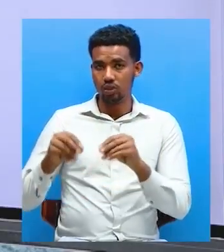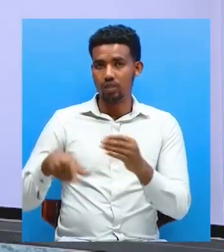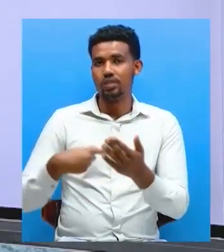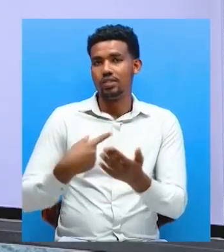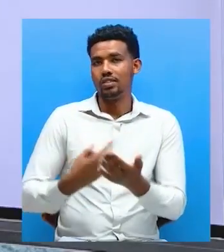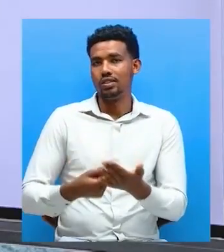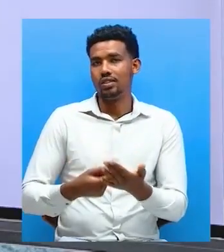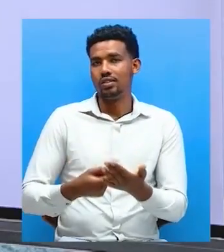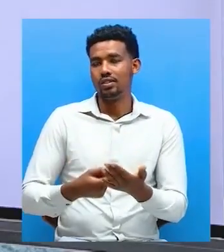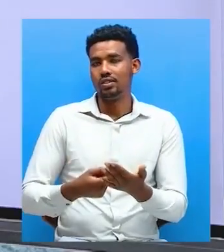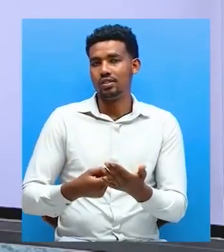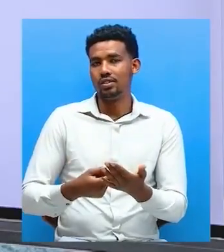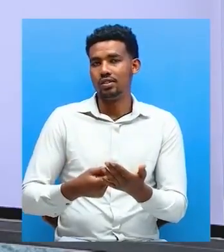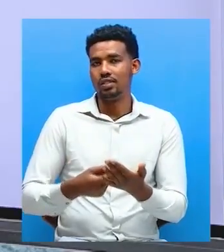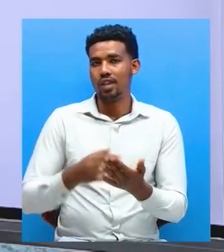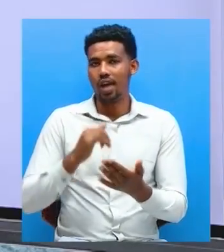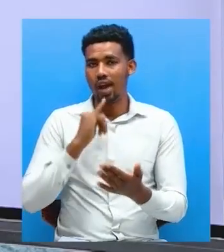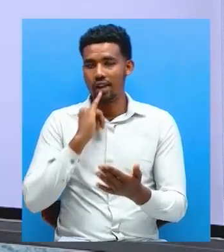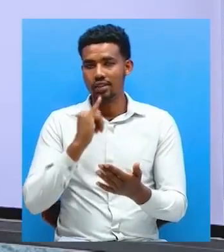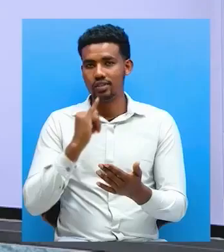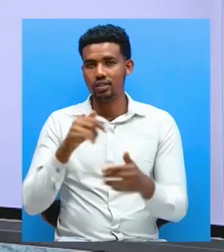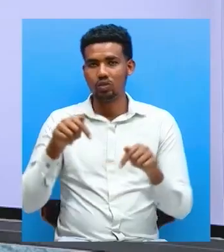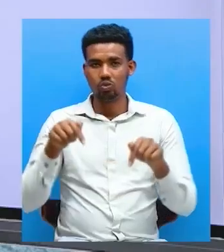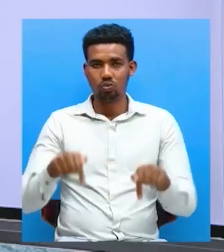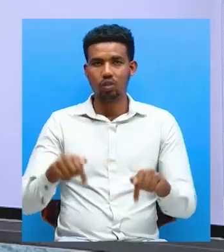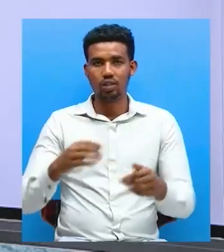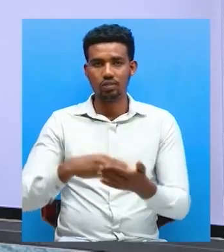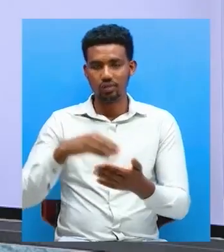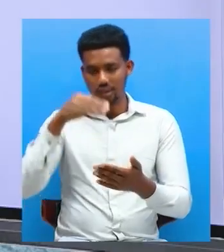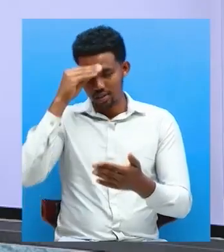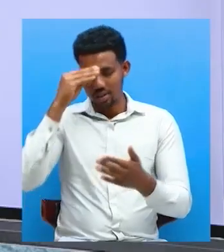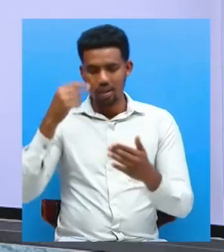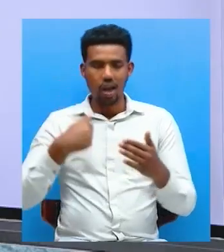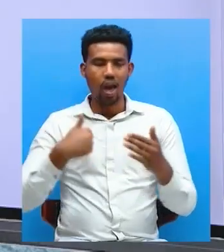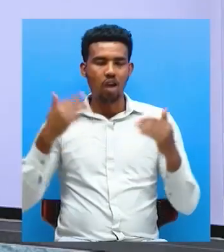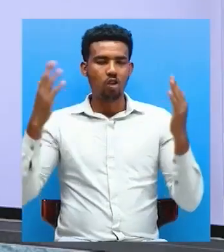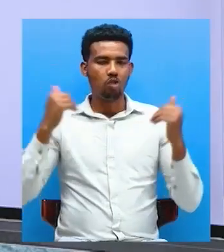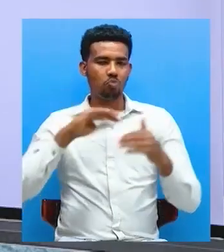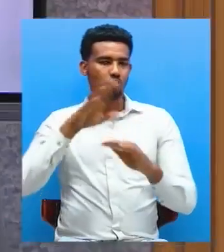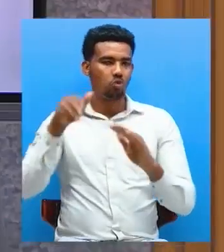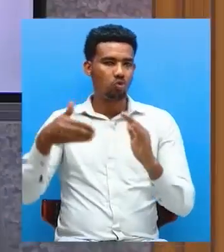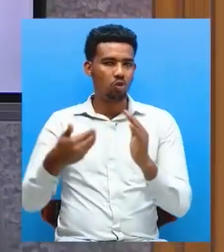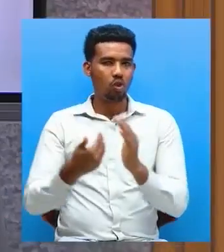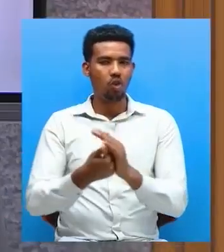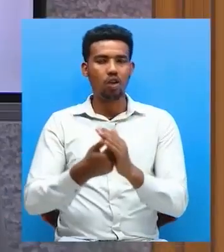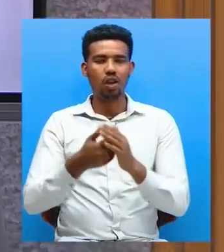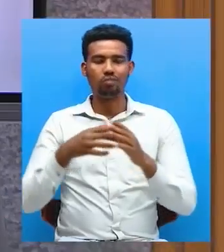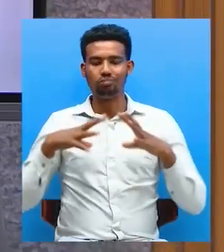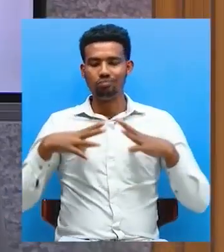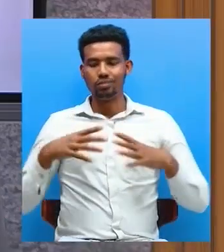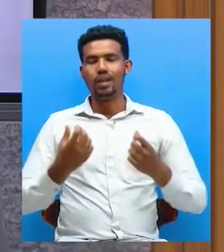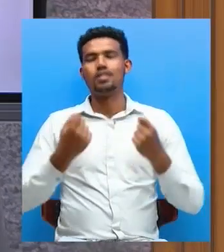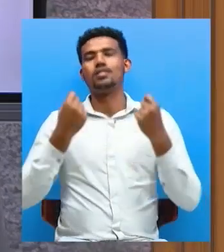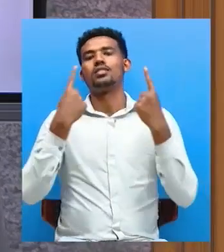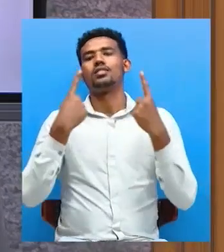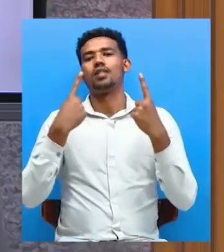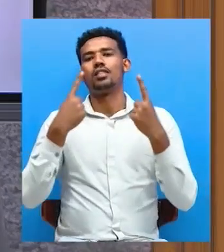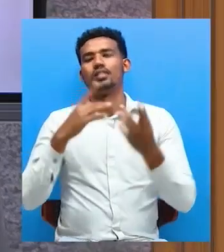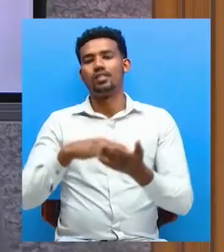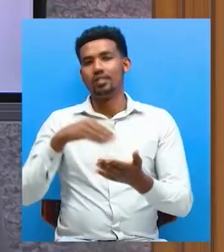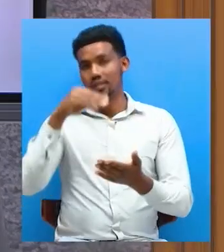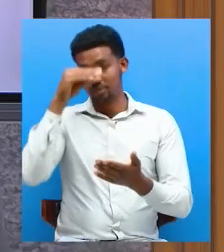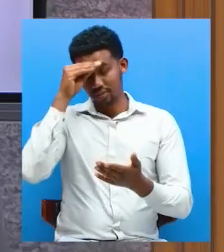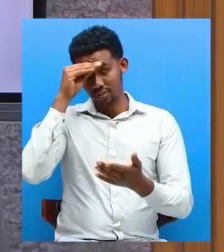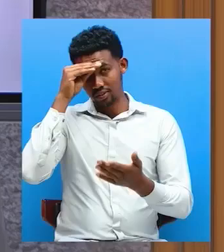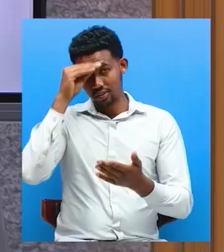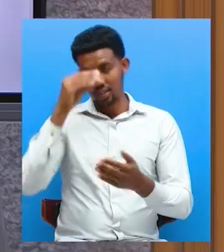this is today's lesson. I hope you all are enjoyed and understood the lesson. Let